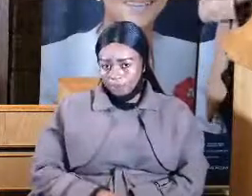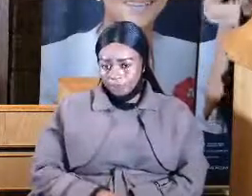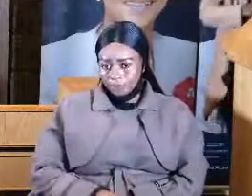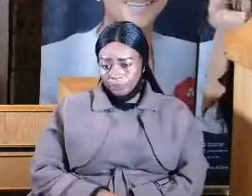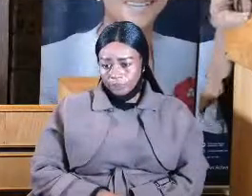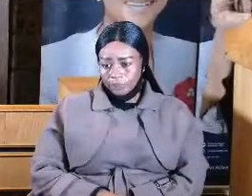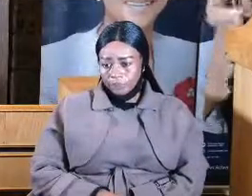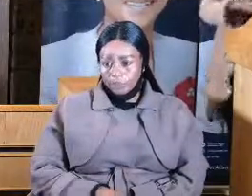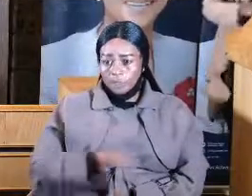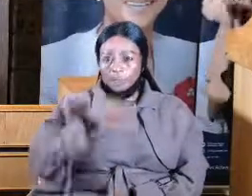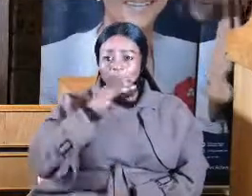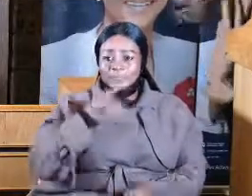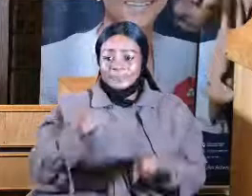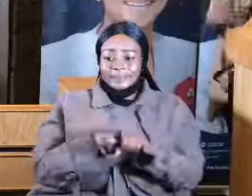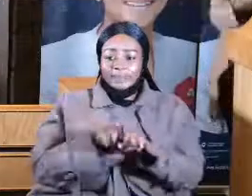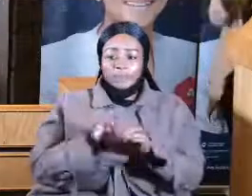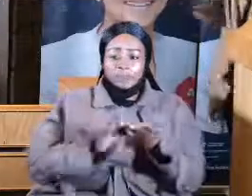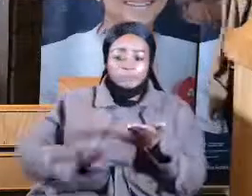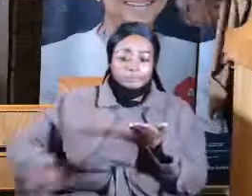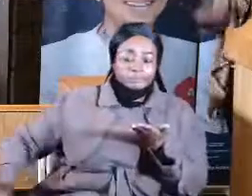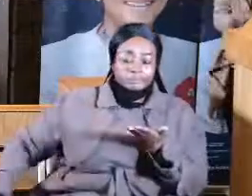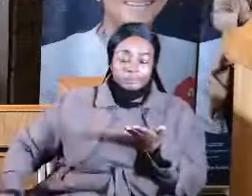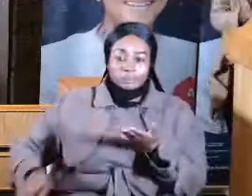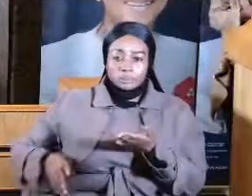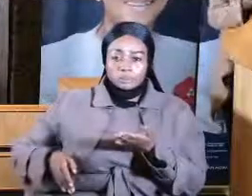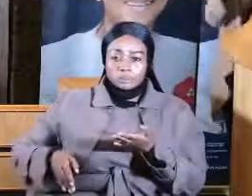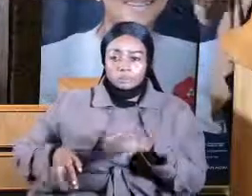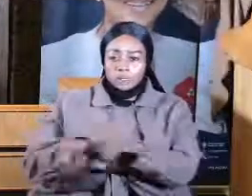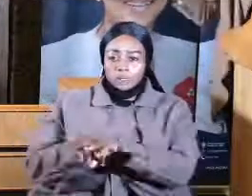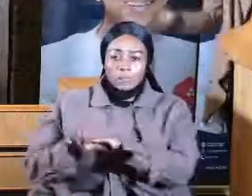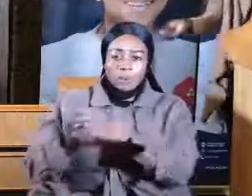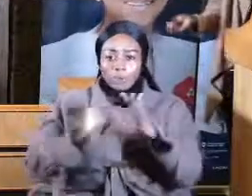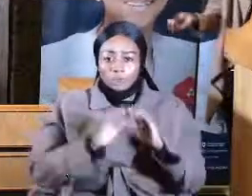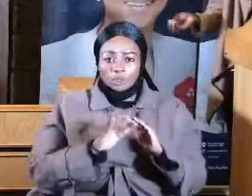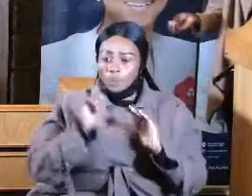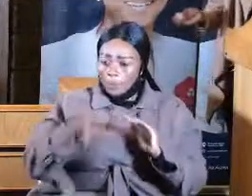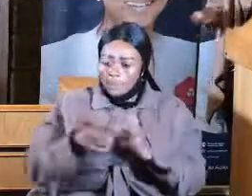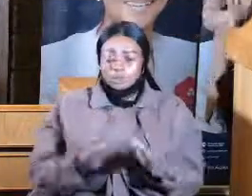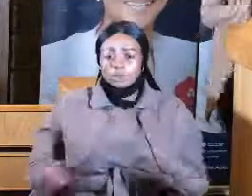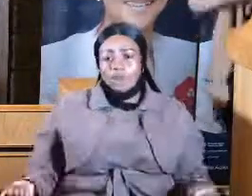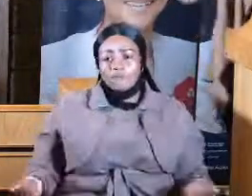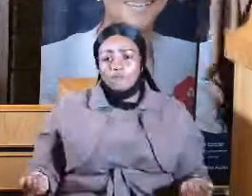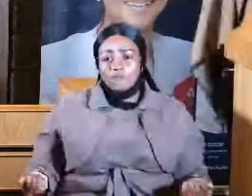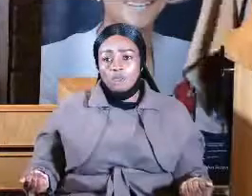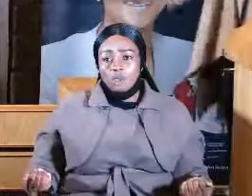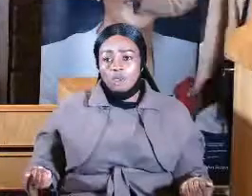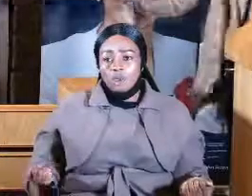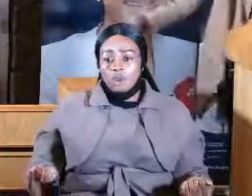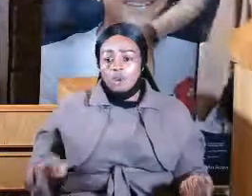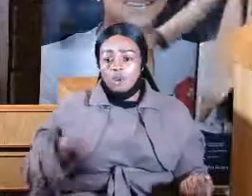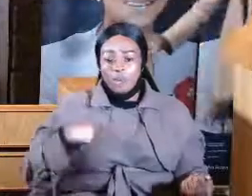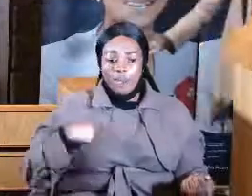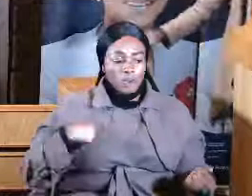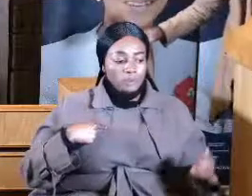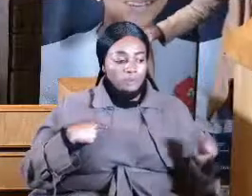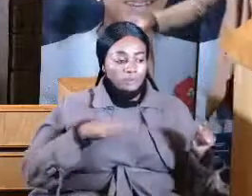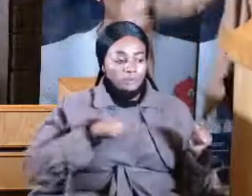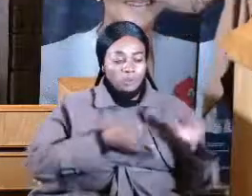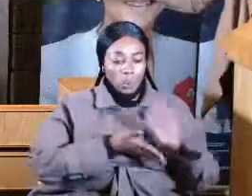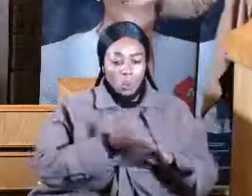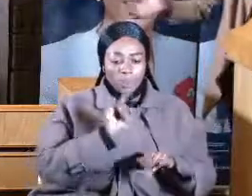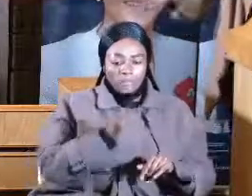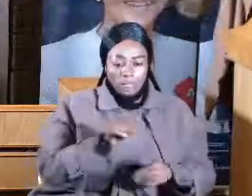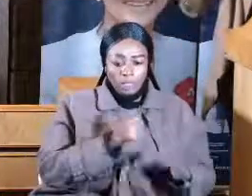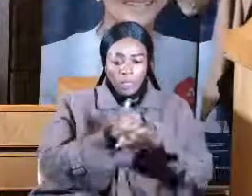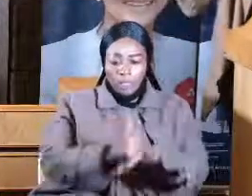It's being shoved within our community alone, and we have to deal with it. And when we go from pillar to post,